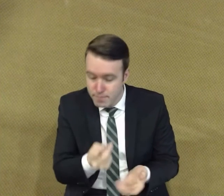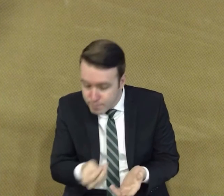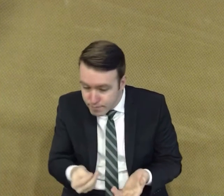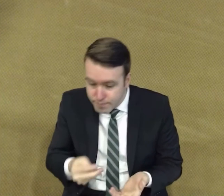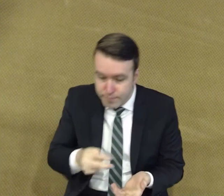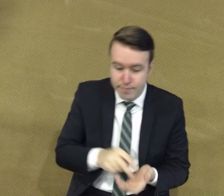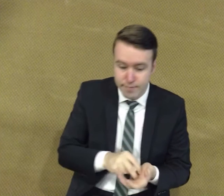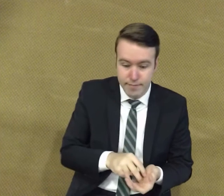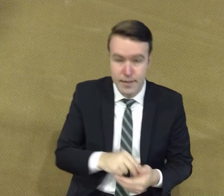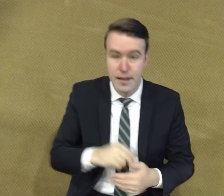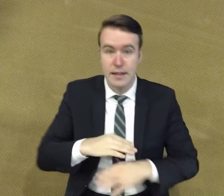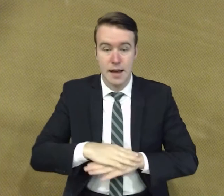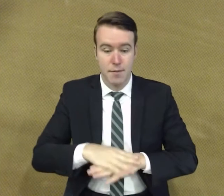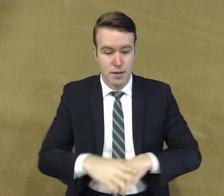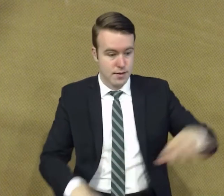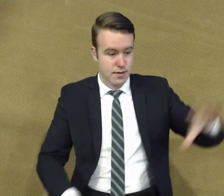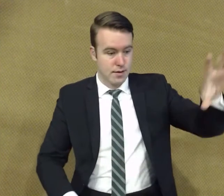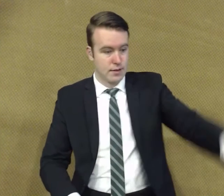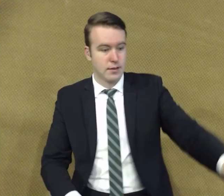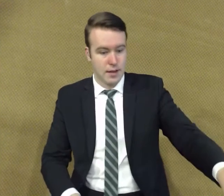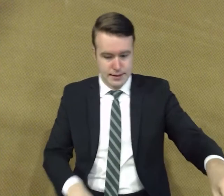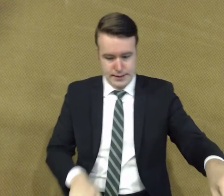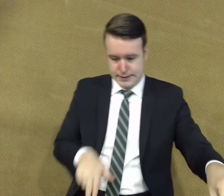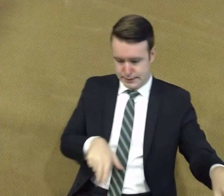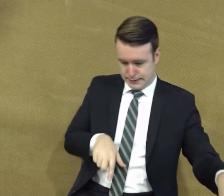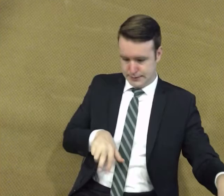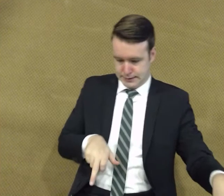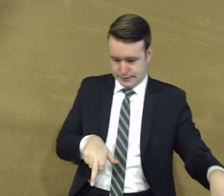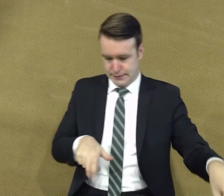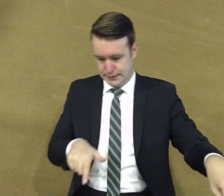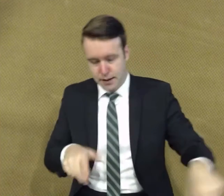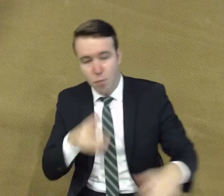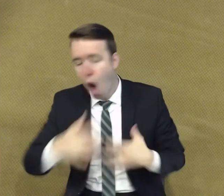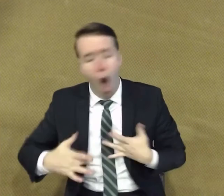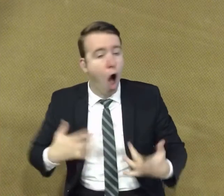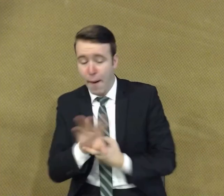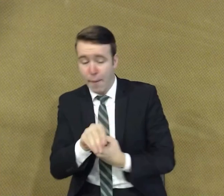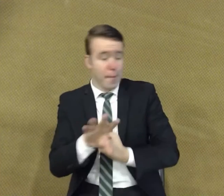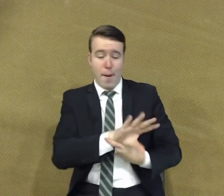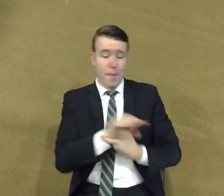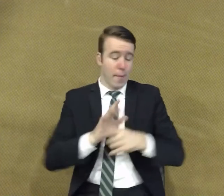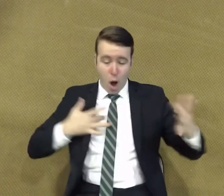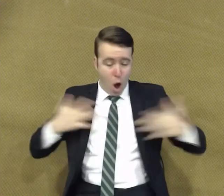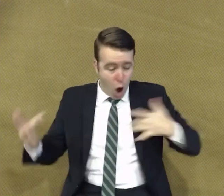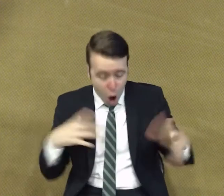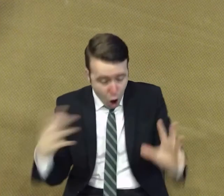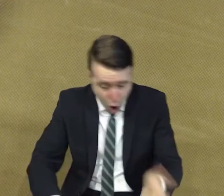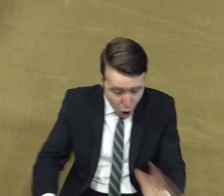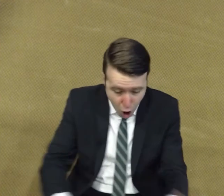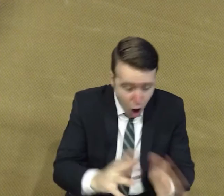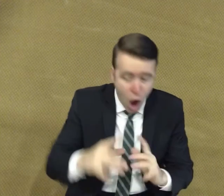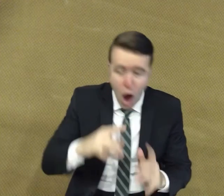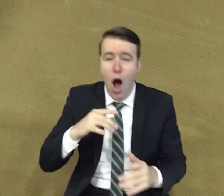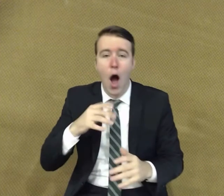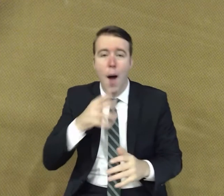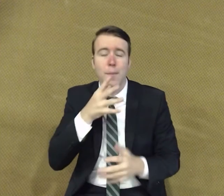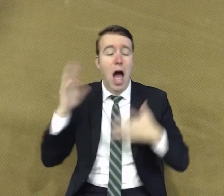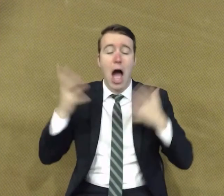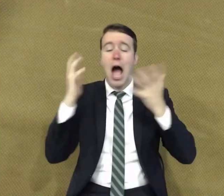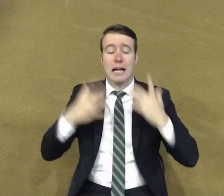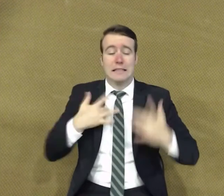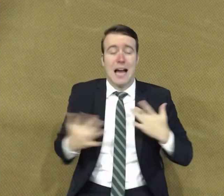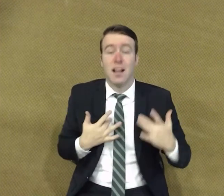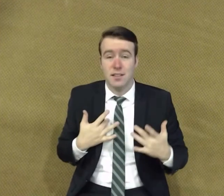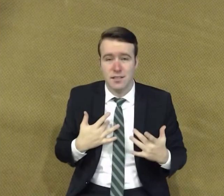up and grab the edge of a coffee table and take two or three or four steps. And pictures go out, and arms go up, and people are screaming and